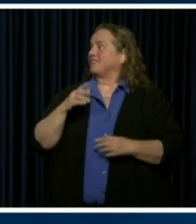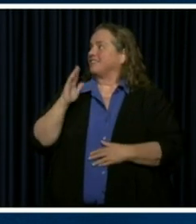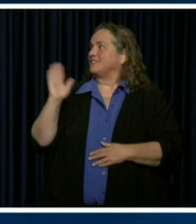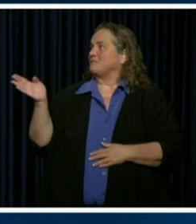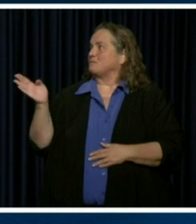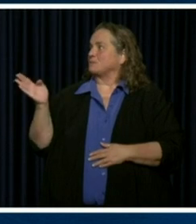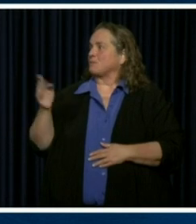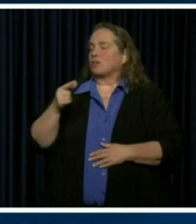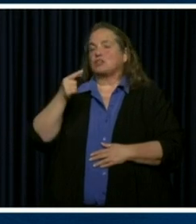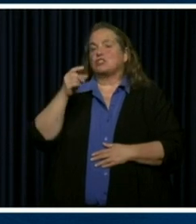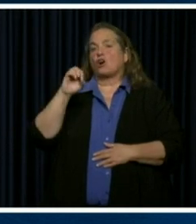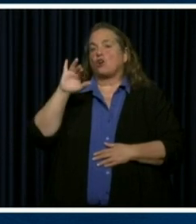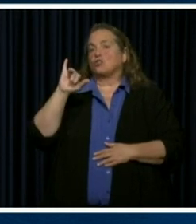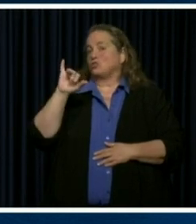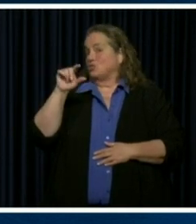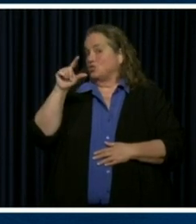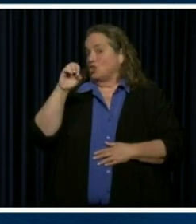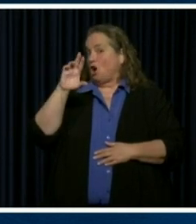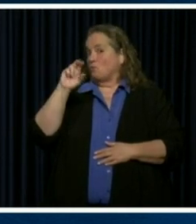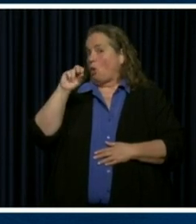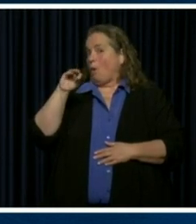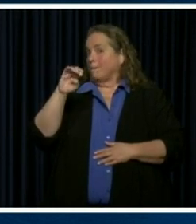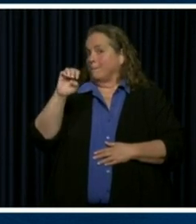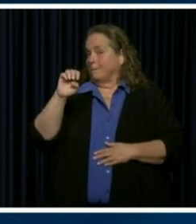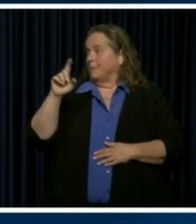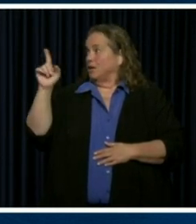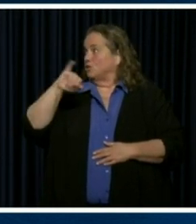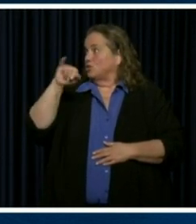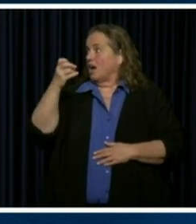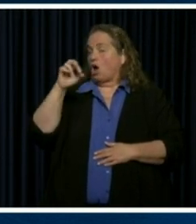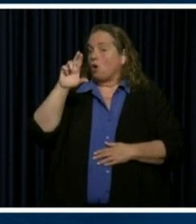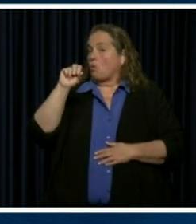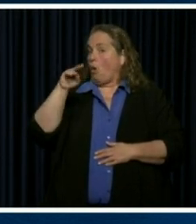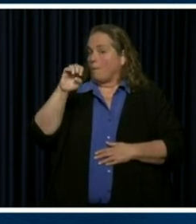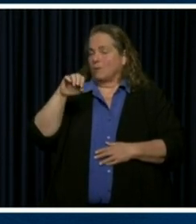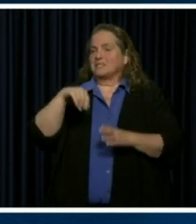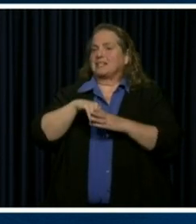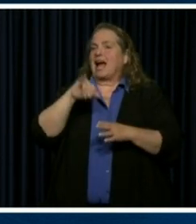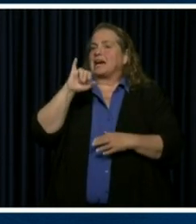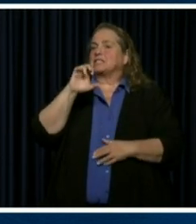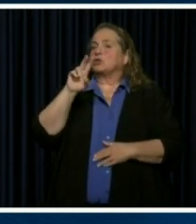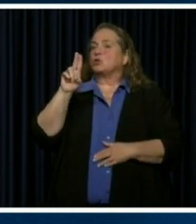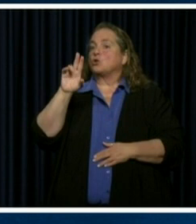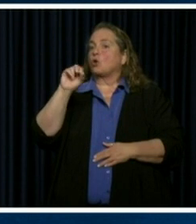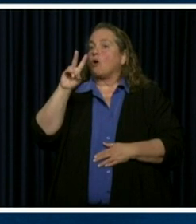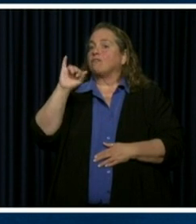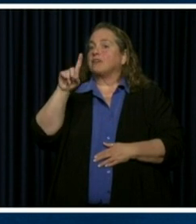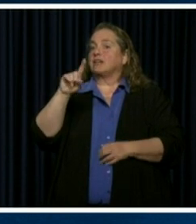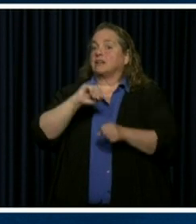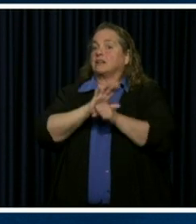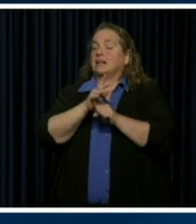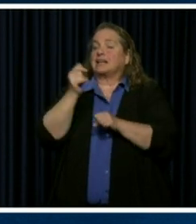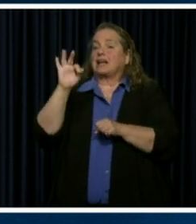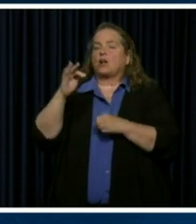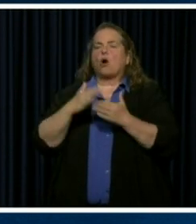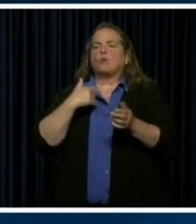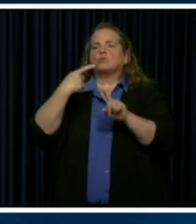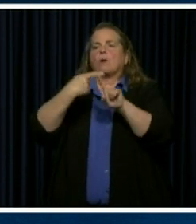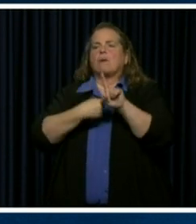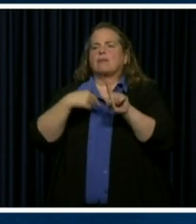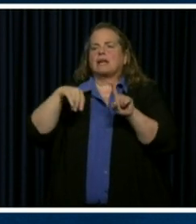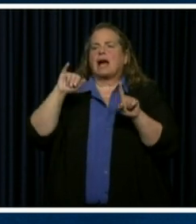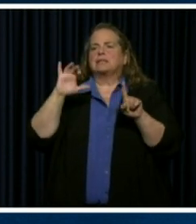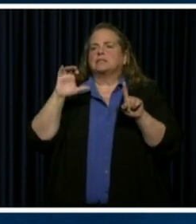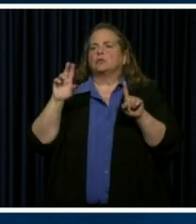All right, this is Jerome. Jerome was in the ICU with COVID-19 for almost a month. 2 weeks of